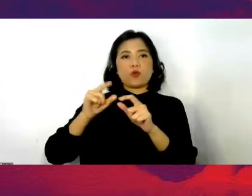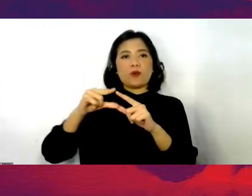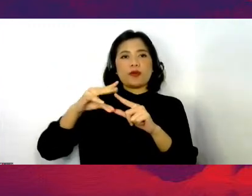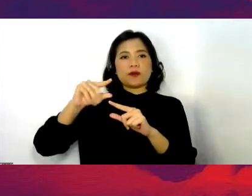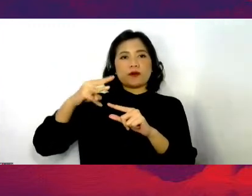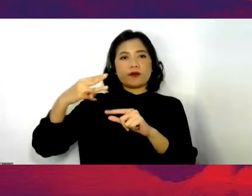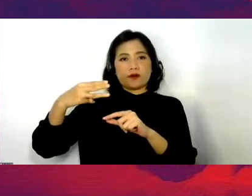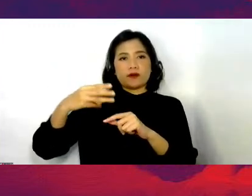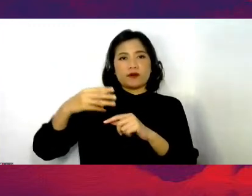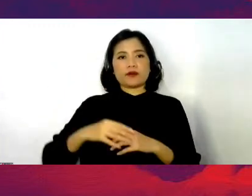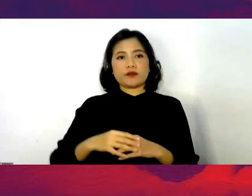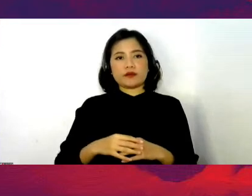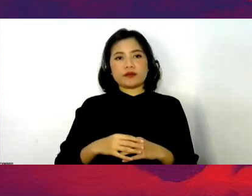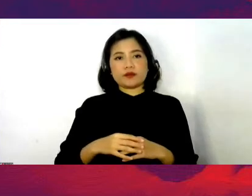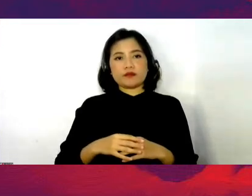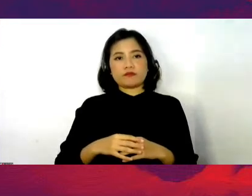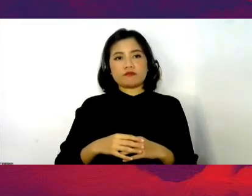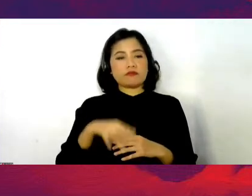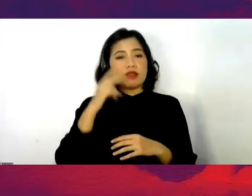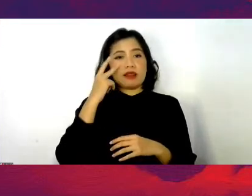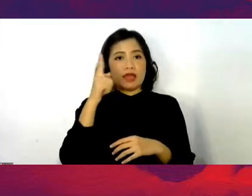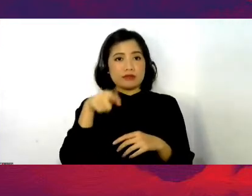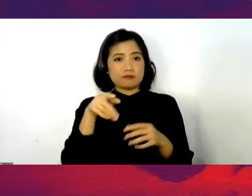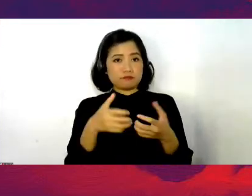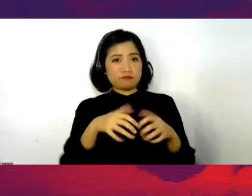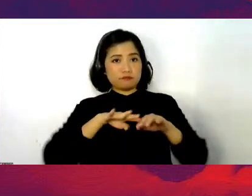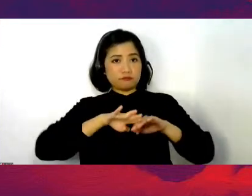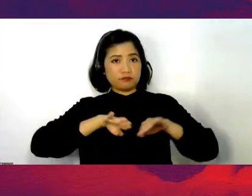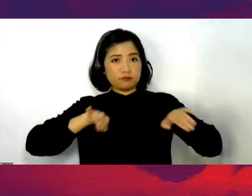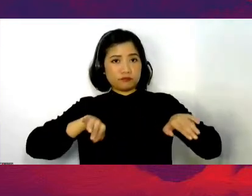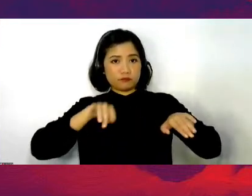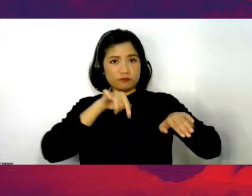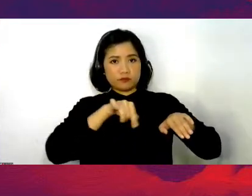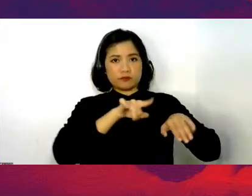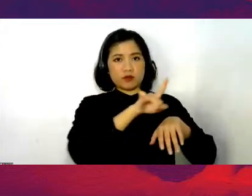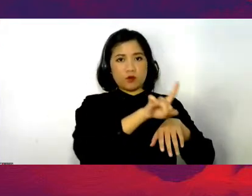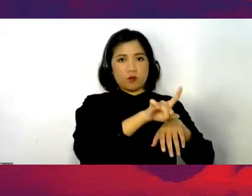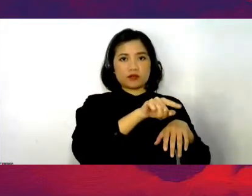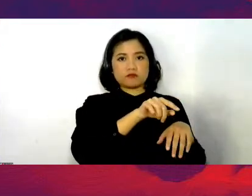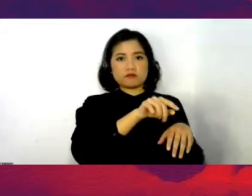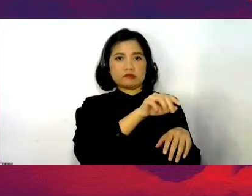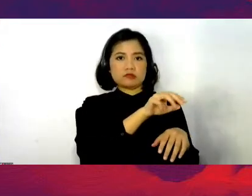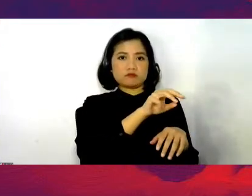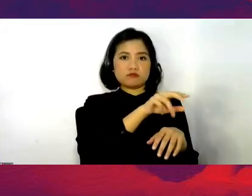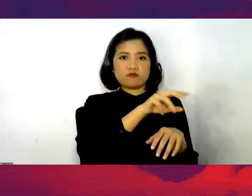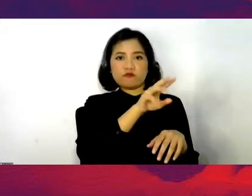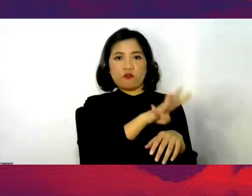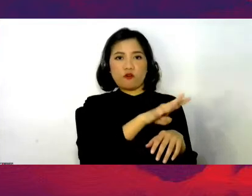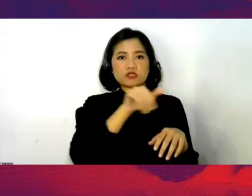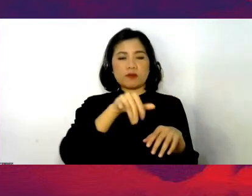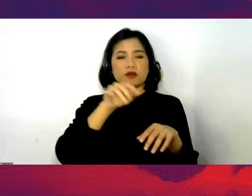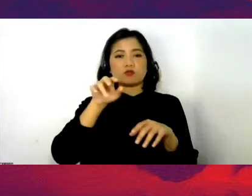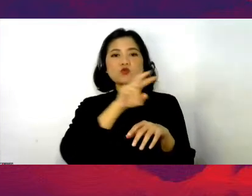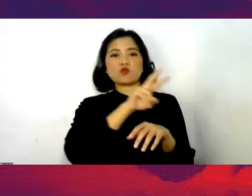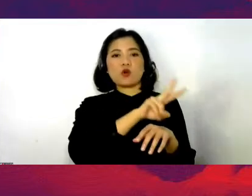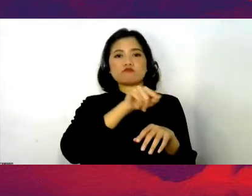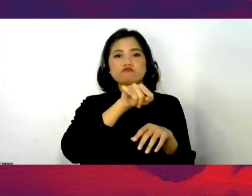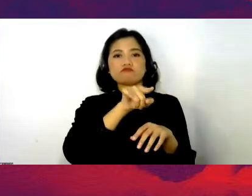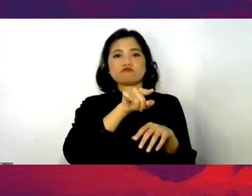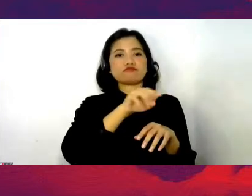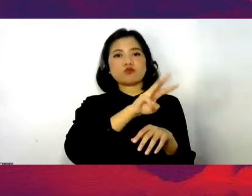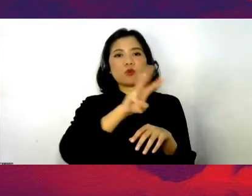poor person, and a bunch of 0s for the non-poor people. Add them up, divide by the number of people, that's the head